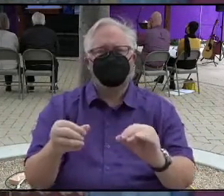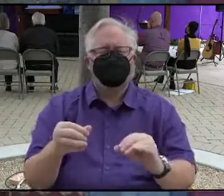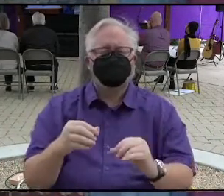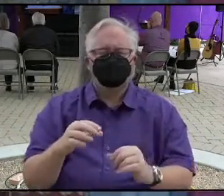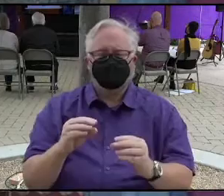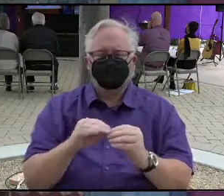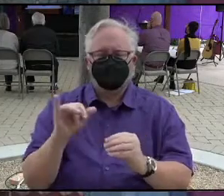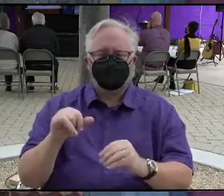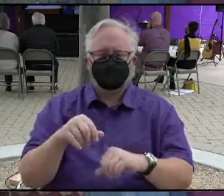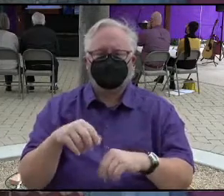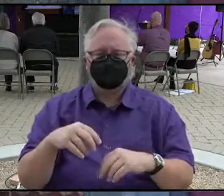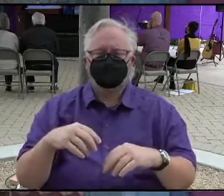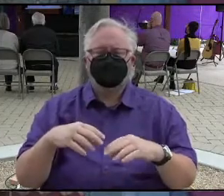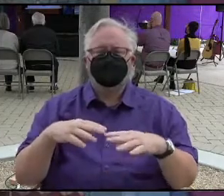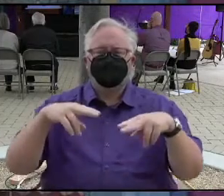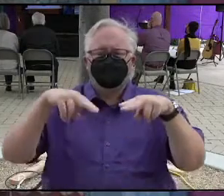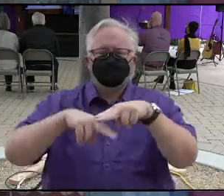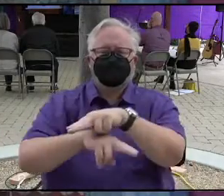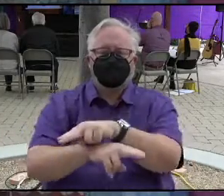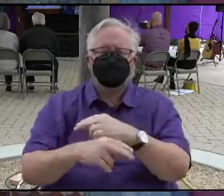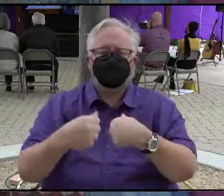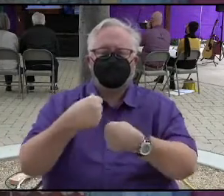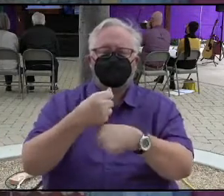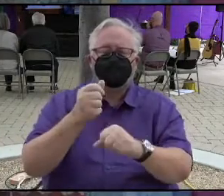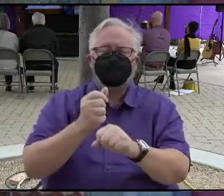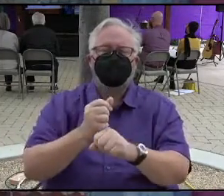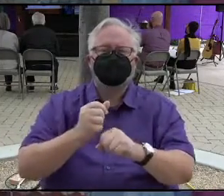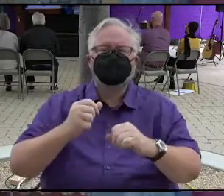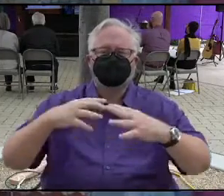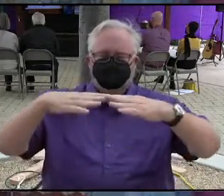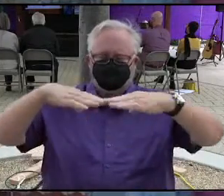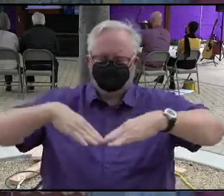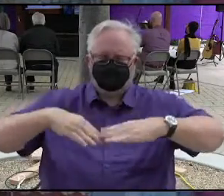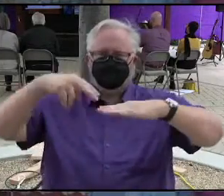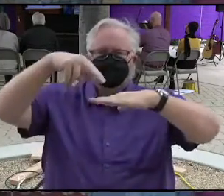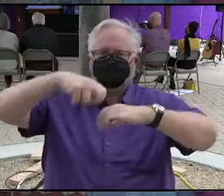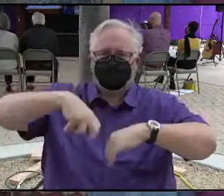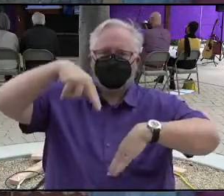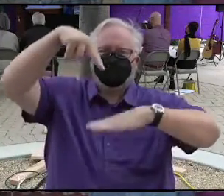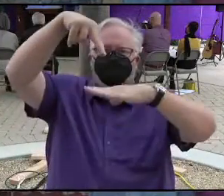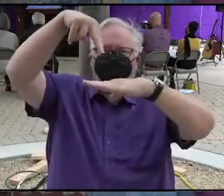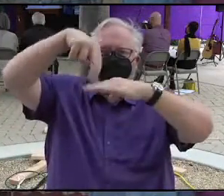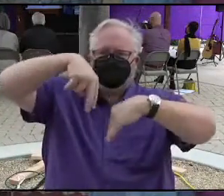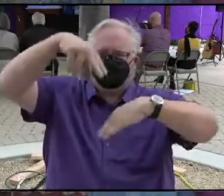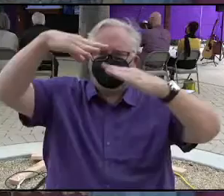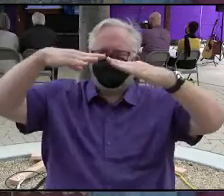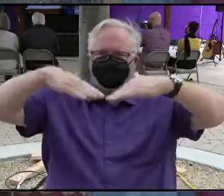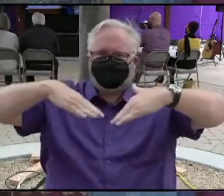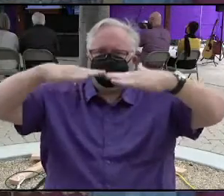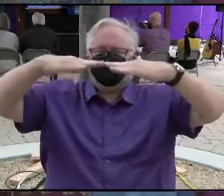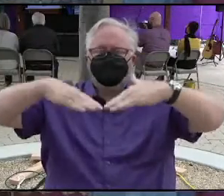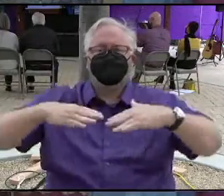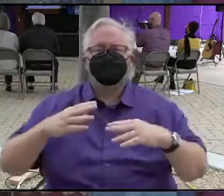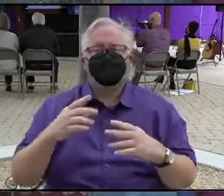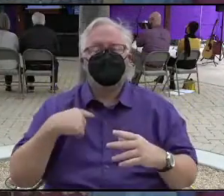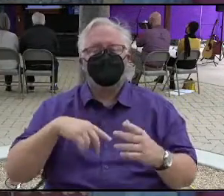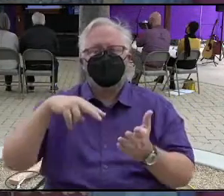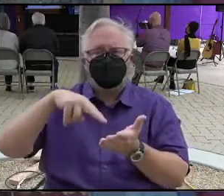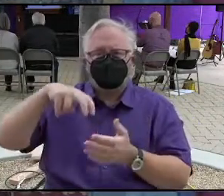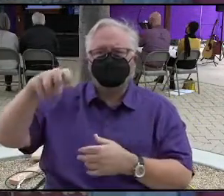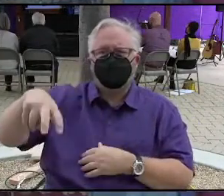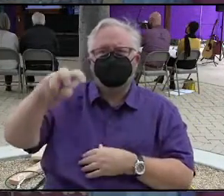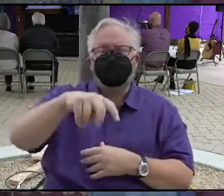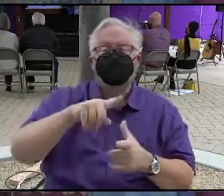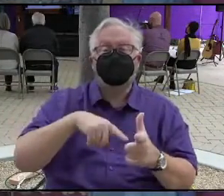strapping that weaves the springy surface of a trampoline. We bounce around a bit, and then our stories launch